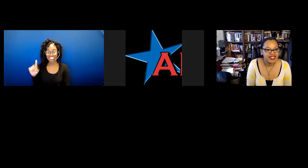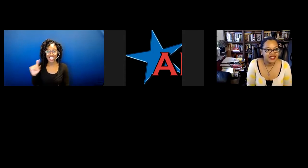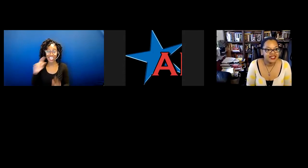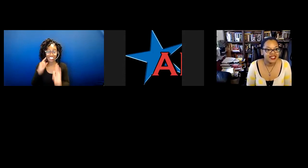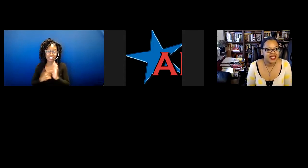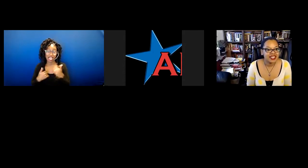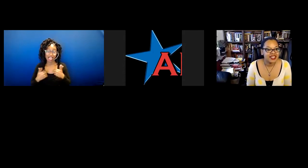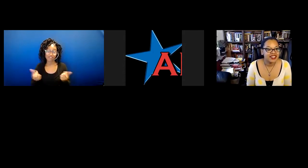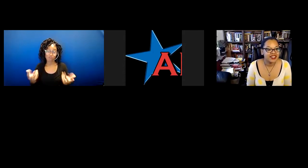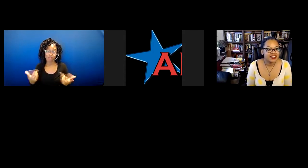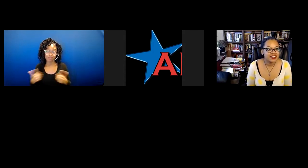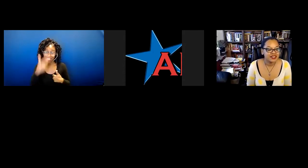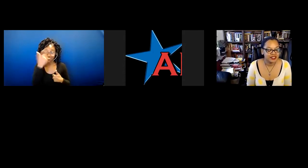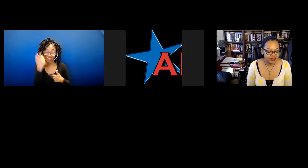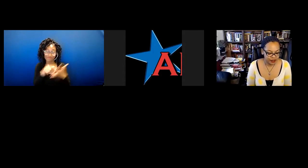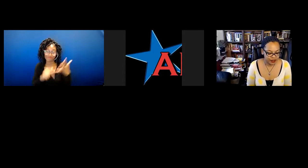Today is a